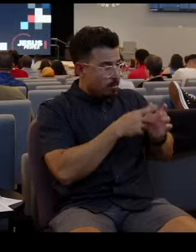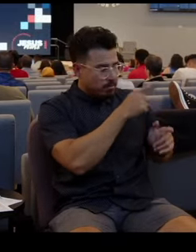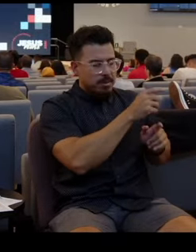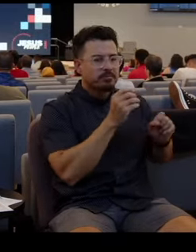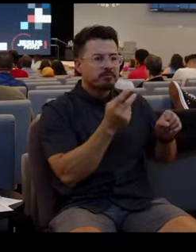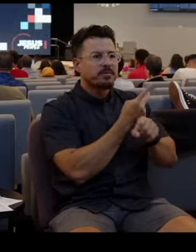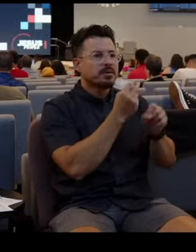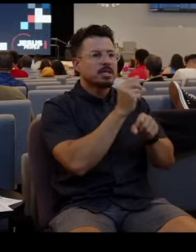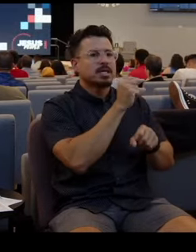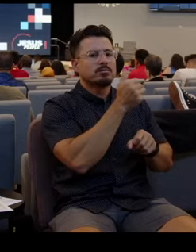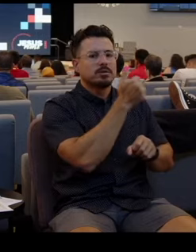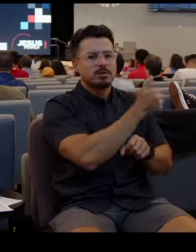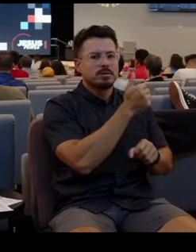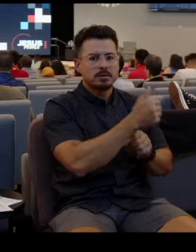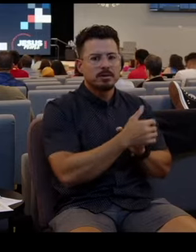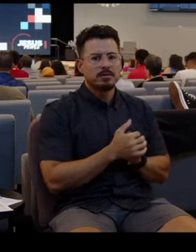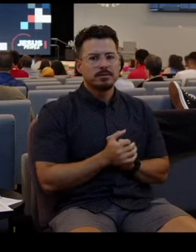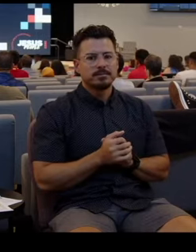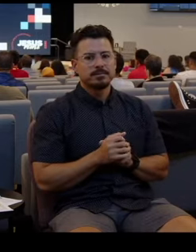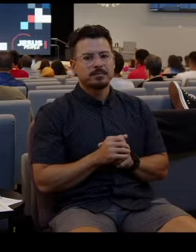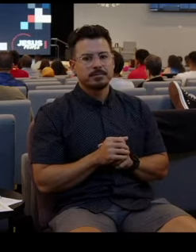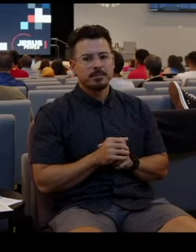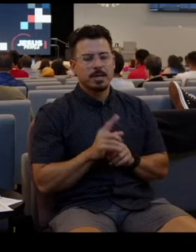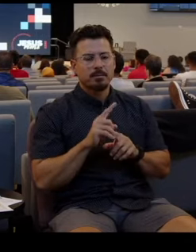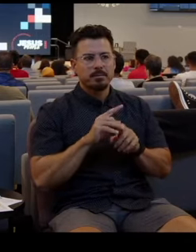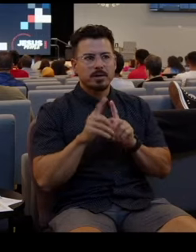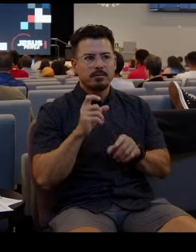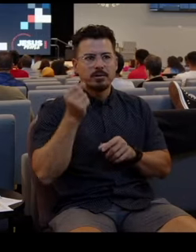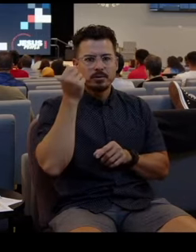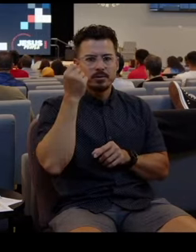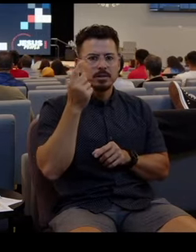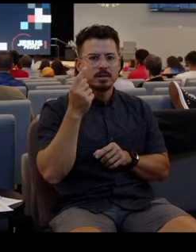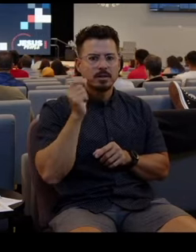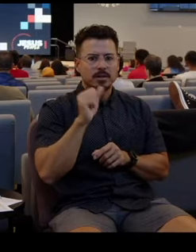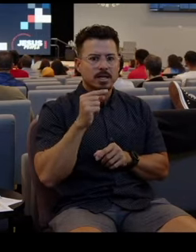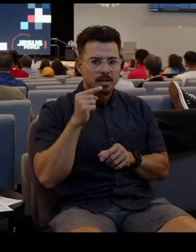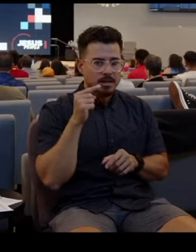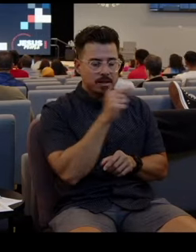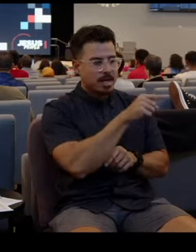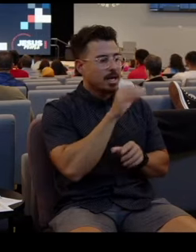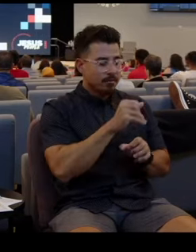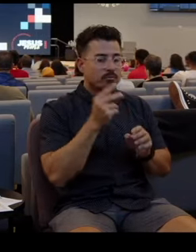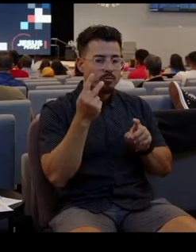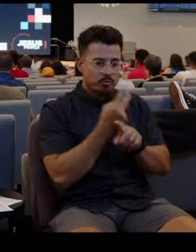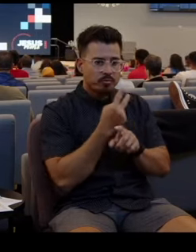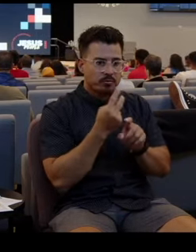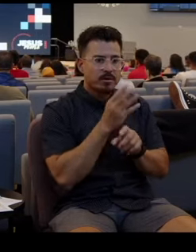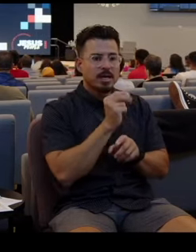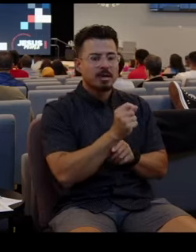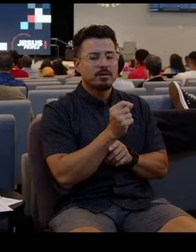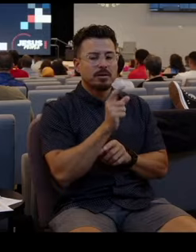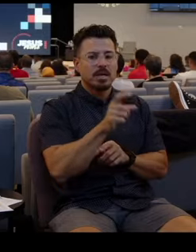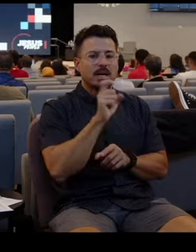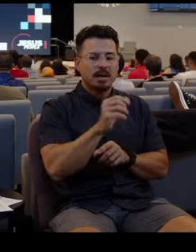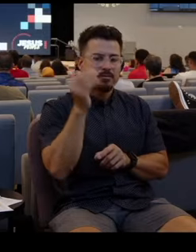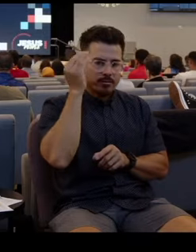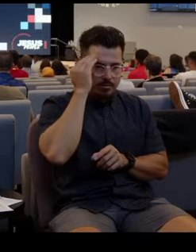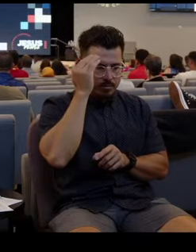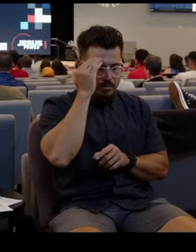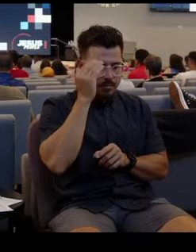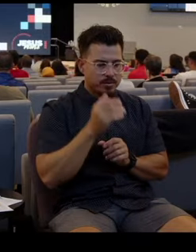being silly and whatnot. I just mentioned that. But I do understand they have to know, they have to know,